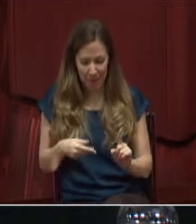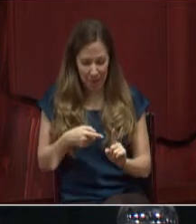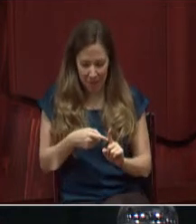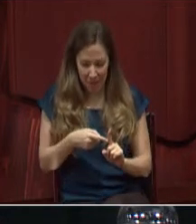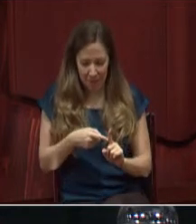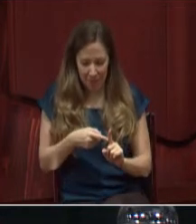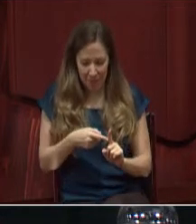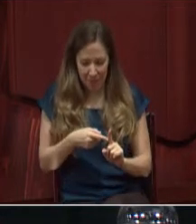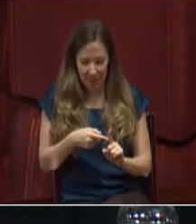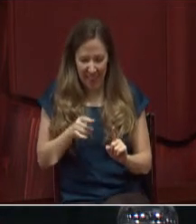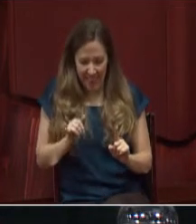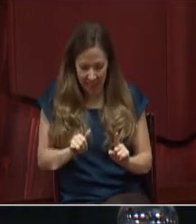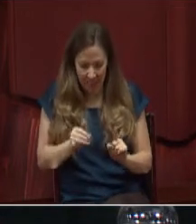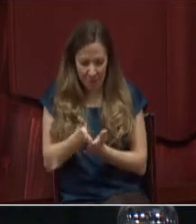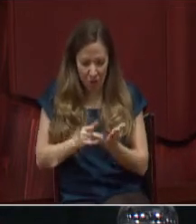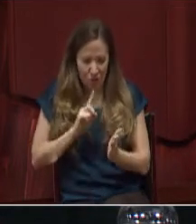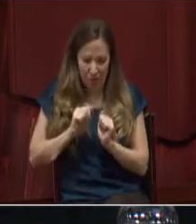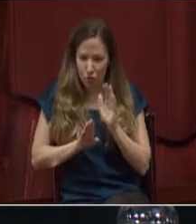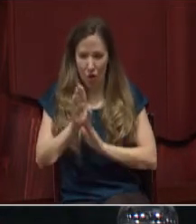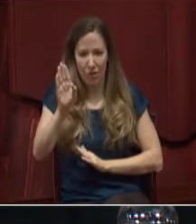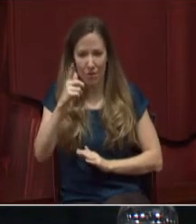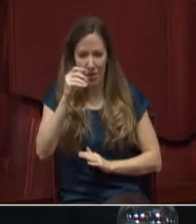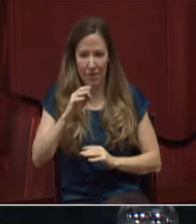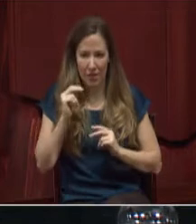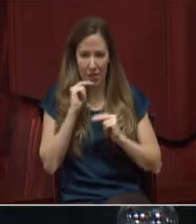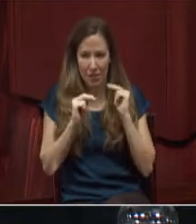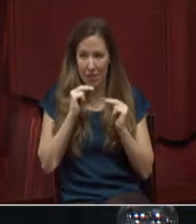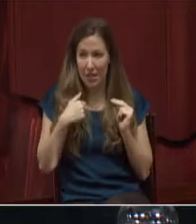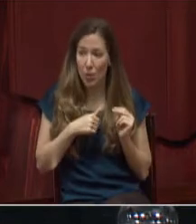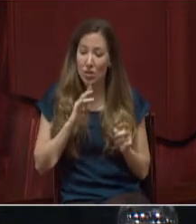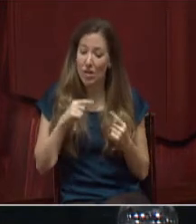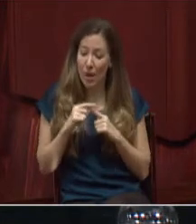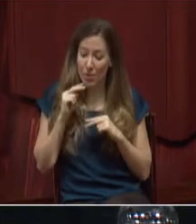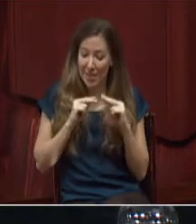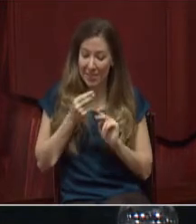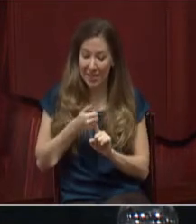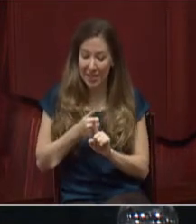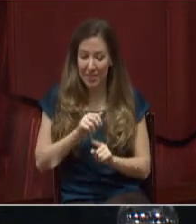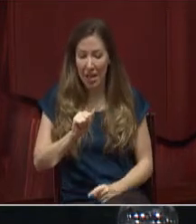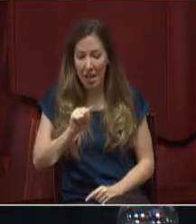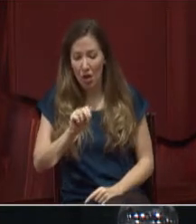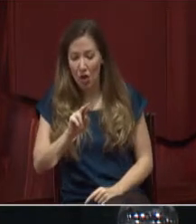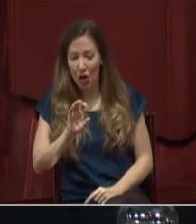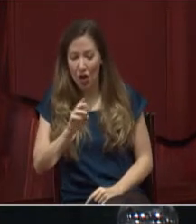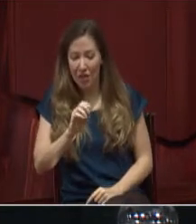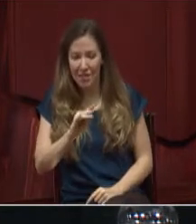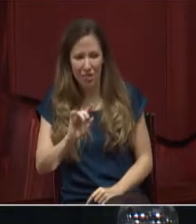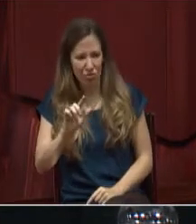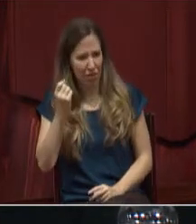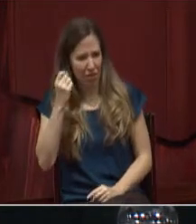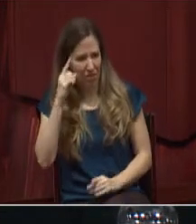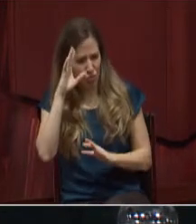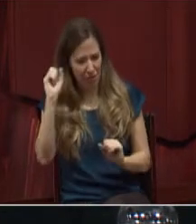because of Nixon, and we speak of President Nixon as an architectural president, which is the theme of our discussion, the overarching theme of our discussion